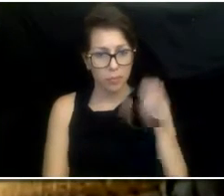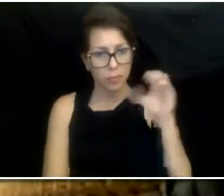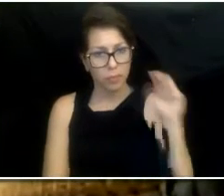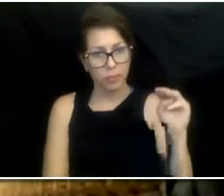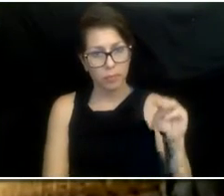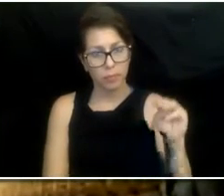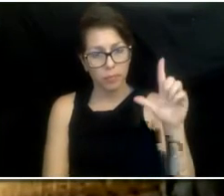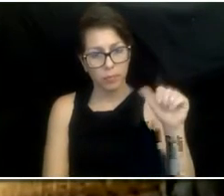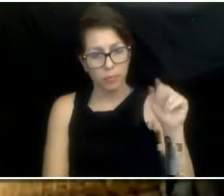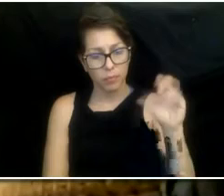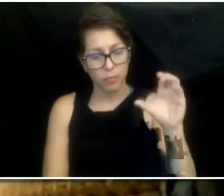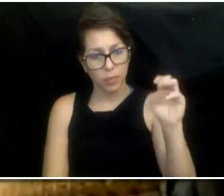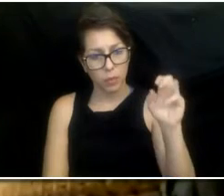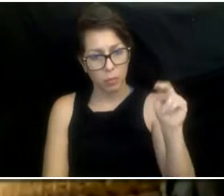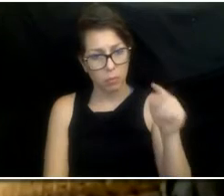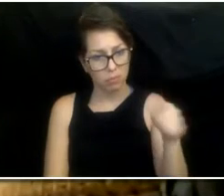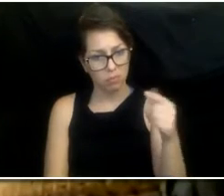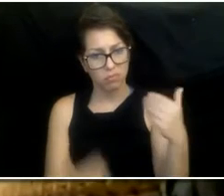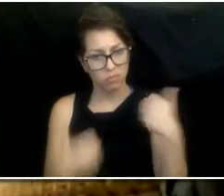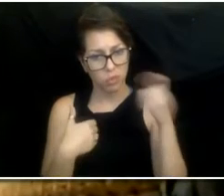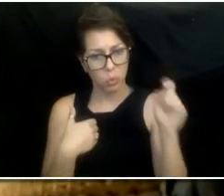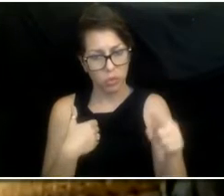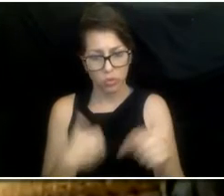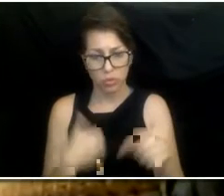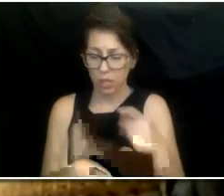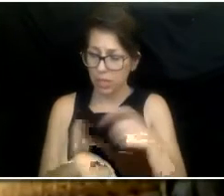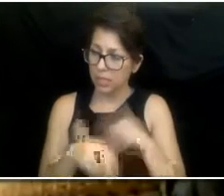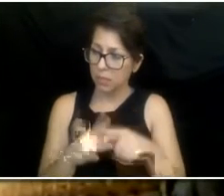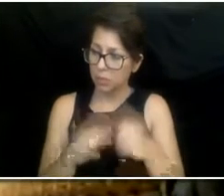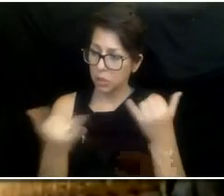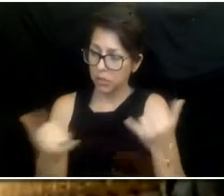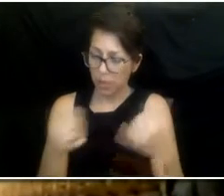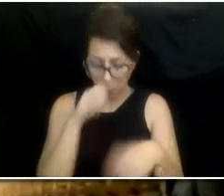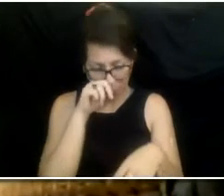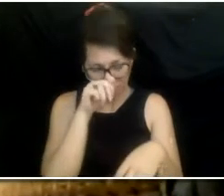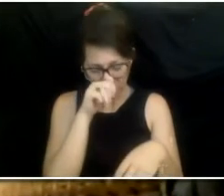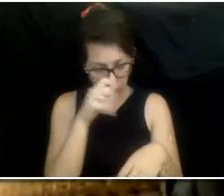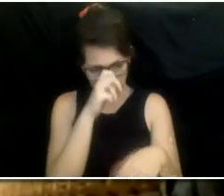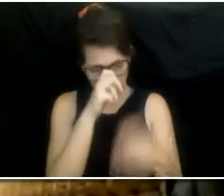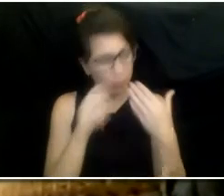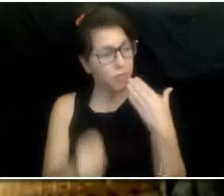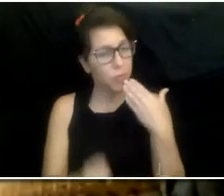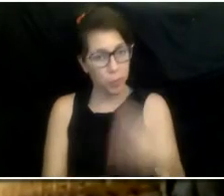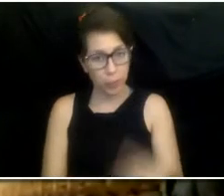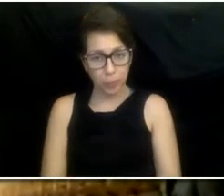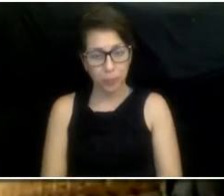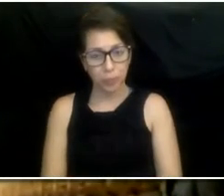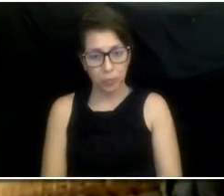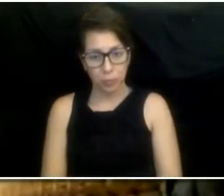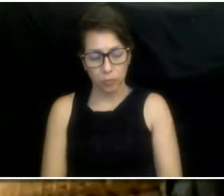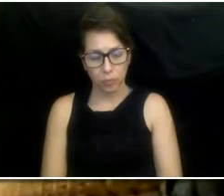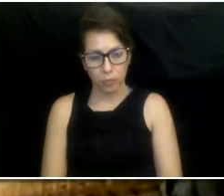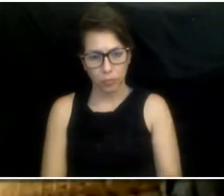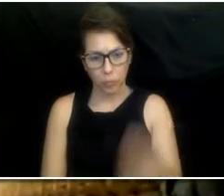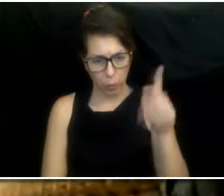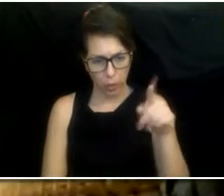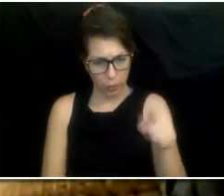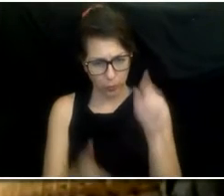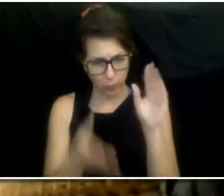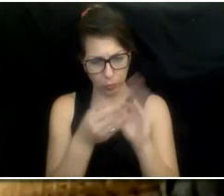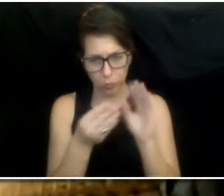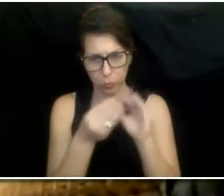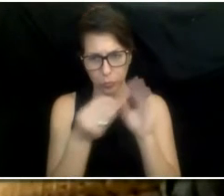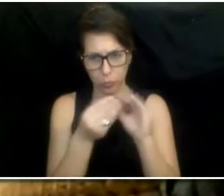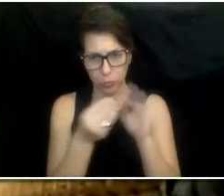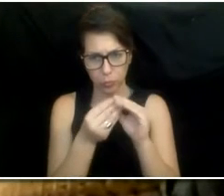OCA from from the office of courot administration um others have mentioned them um we're going to have a conversation after this hearing where we can really